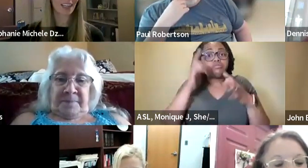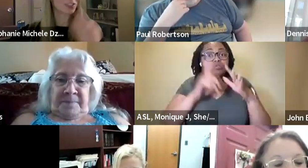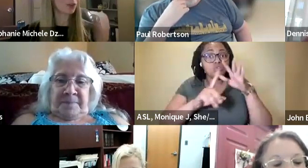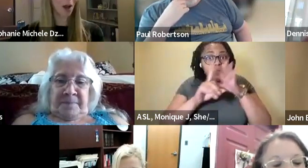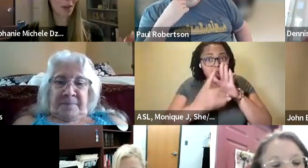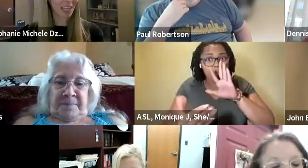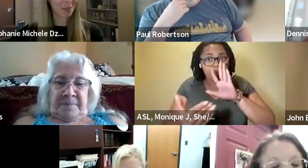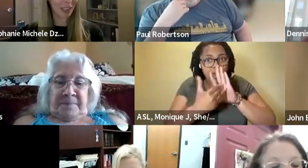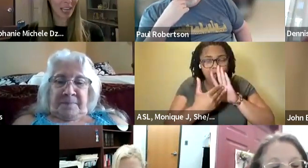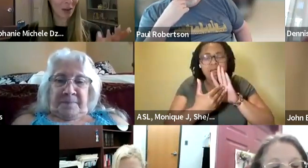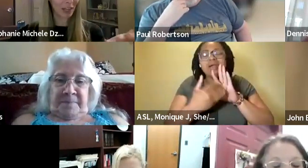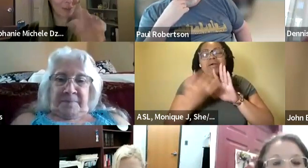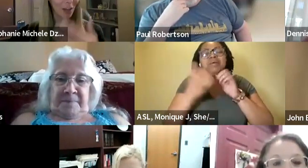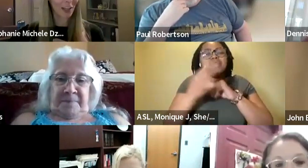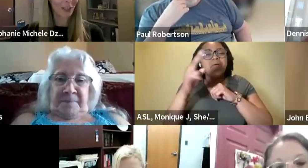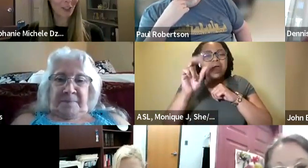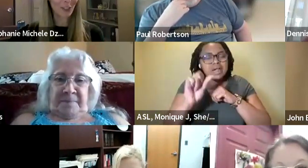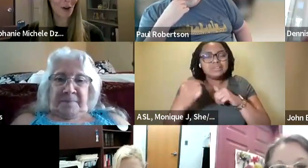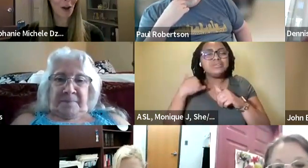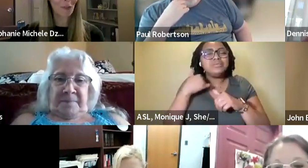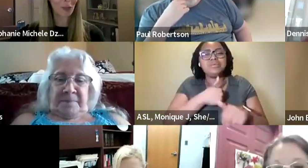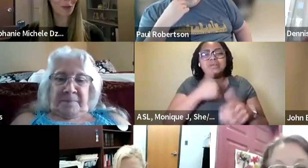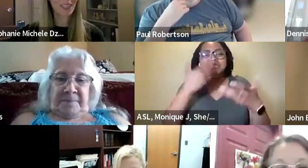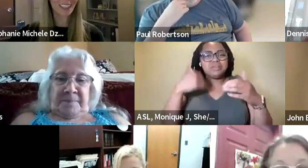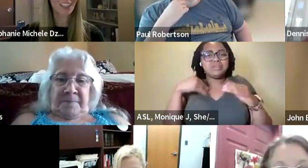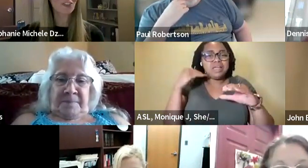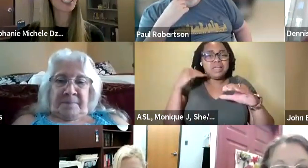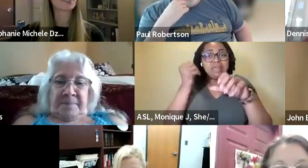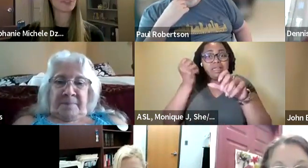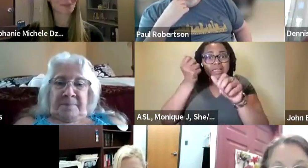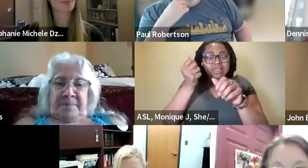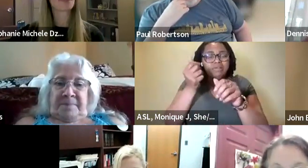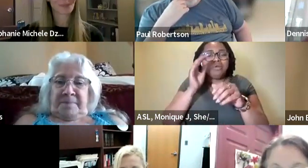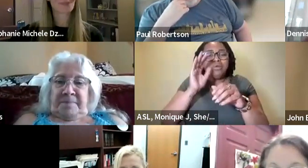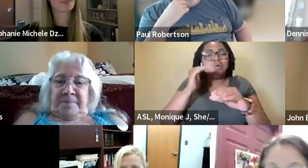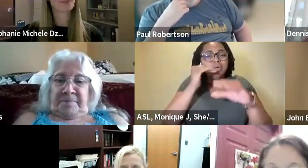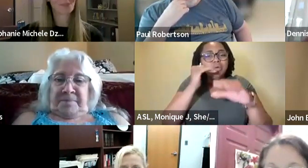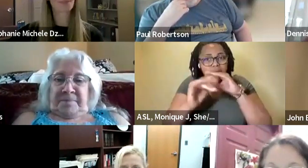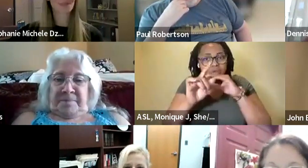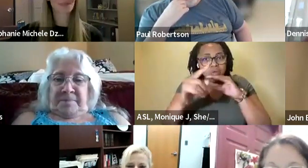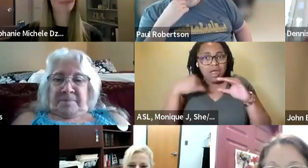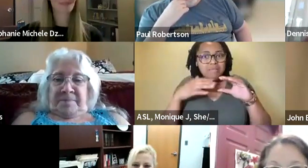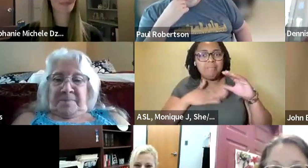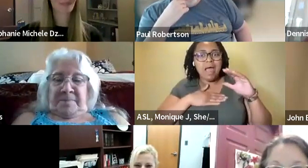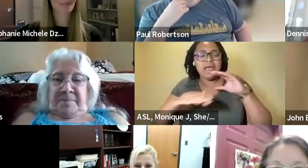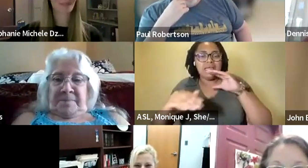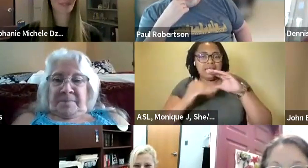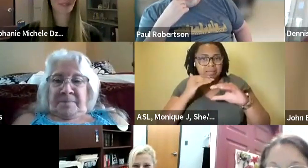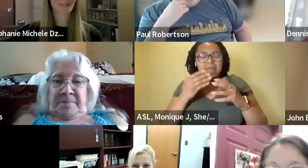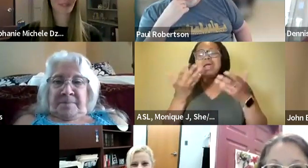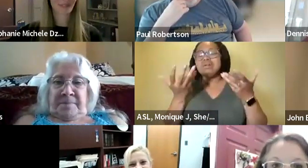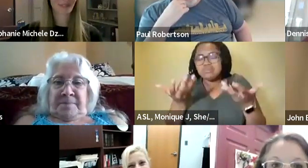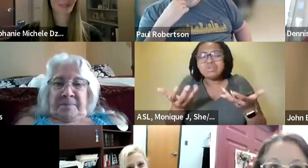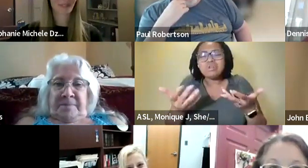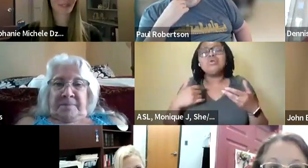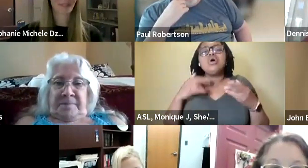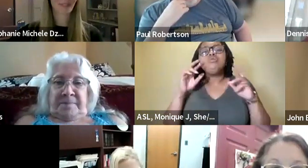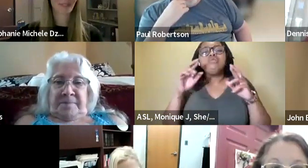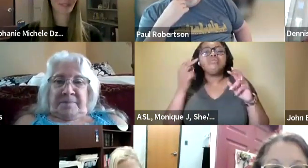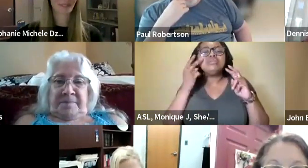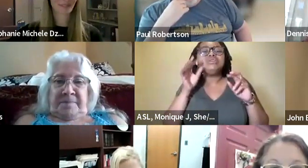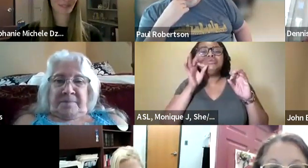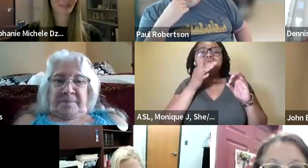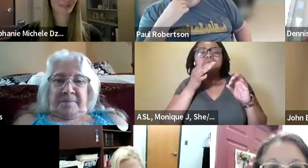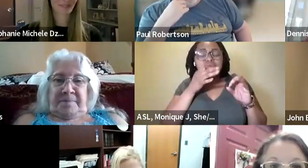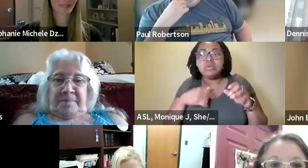us. And you've got my email now and I've got yours. So hopefully we'll be in touch soon. Great. Thank you all. It's great to meet everybody and